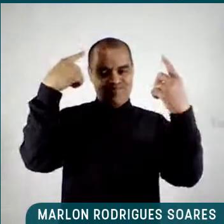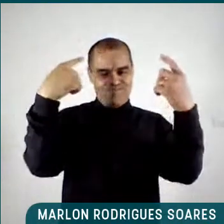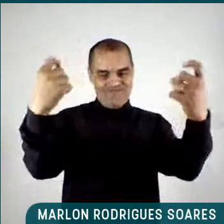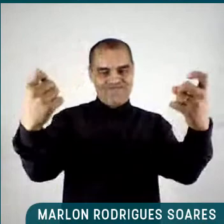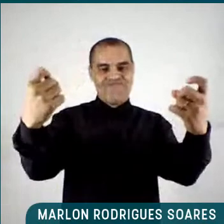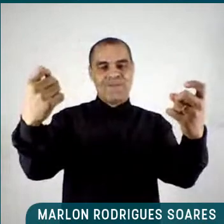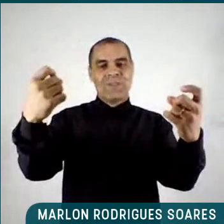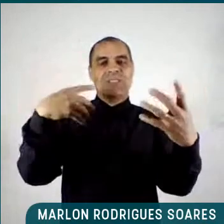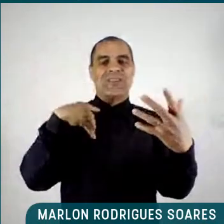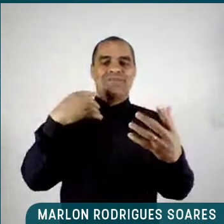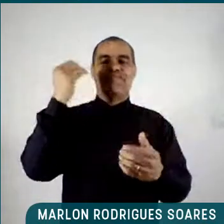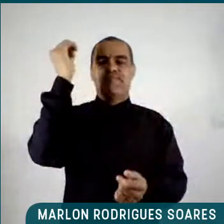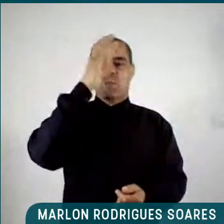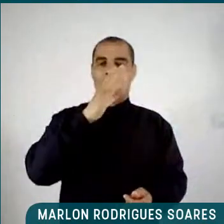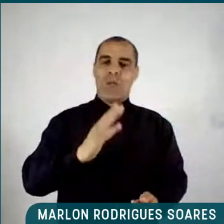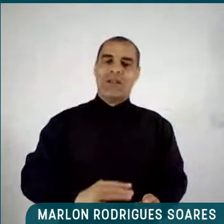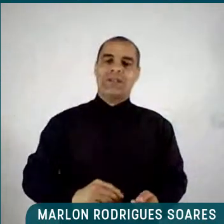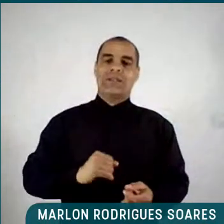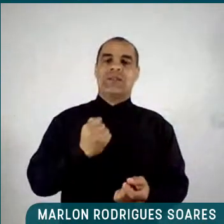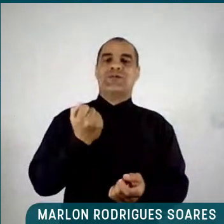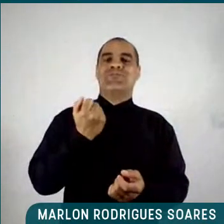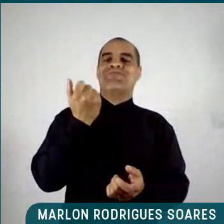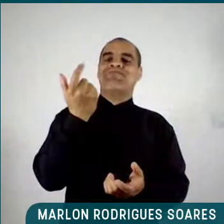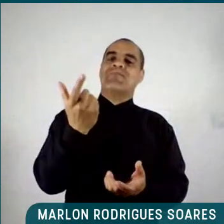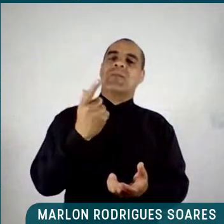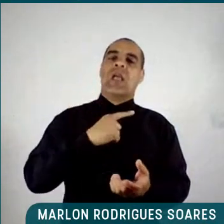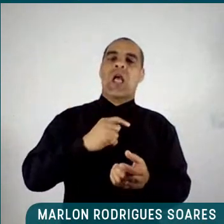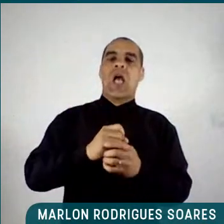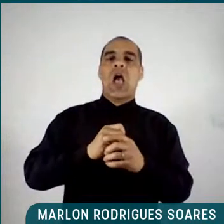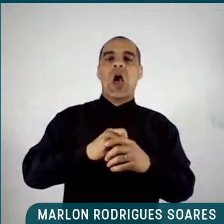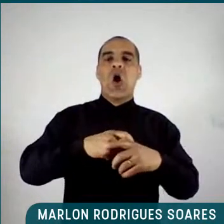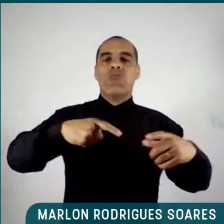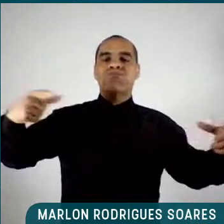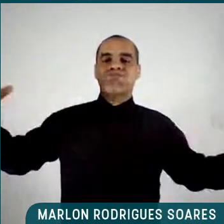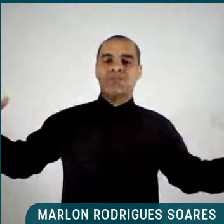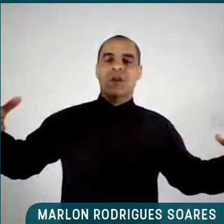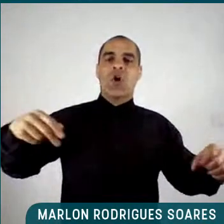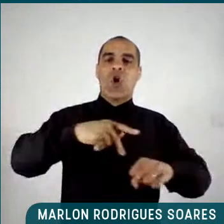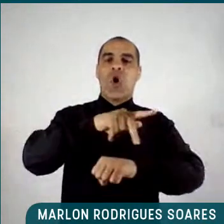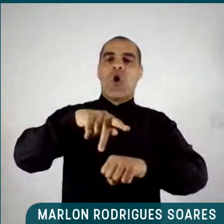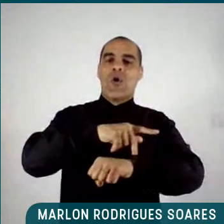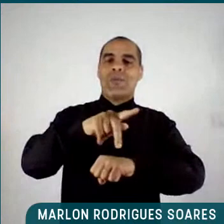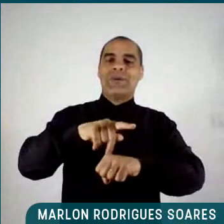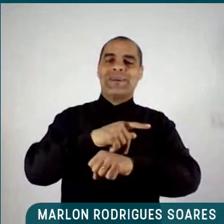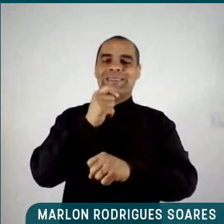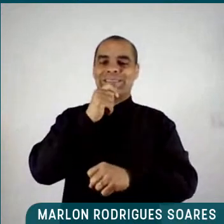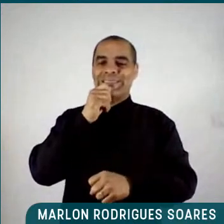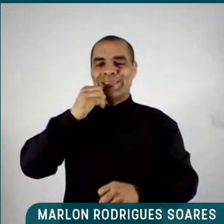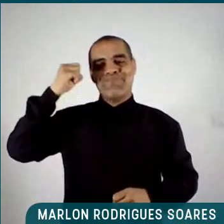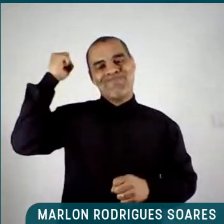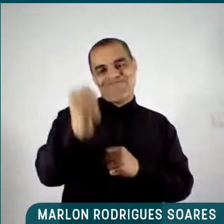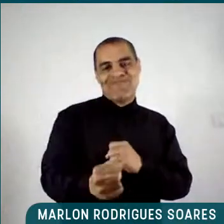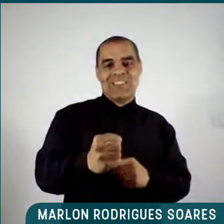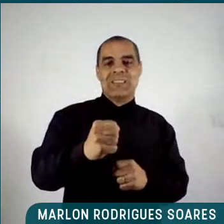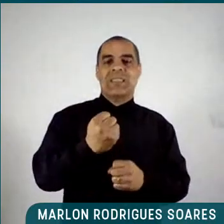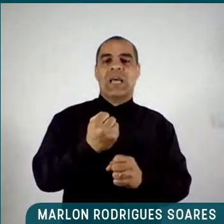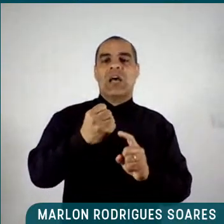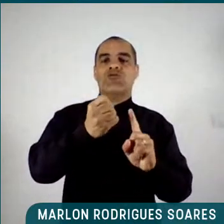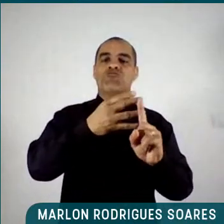daily life. Brazil is, is considered